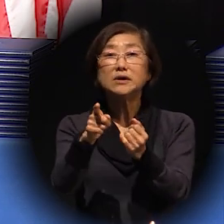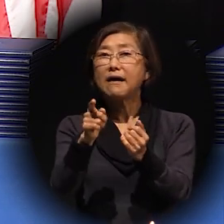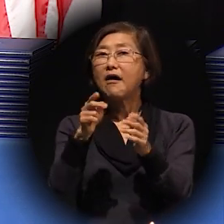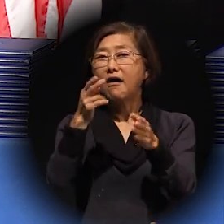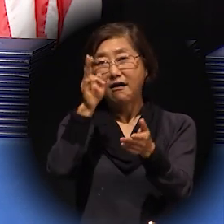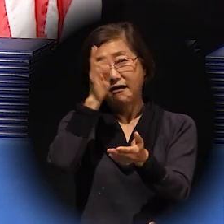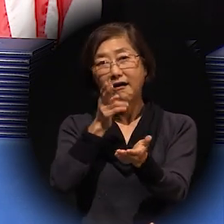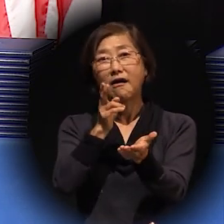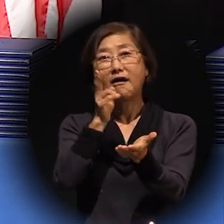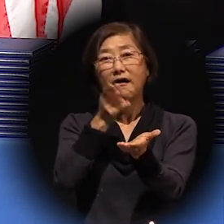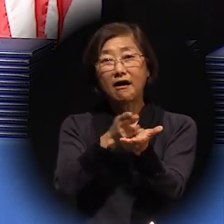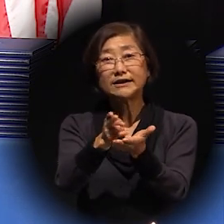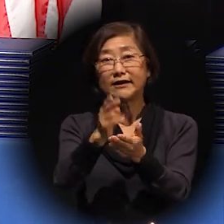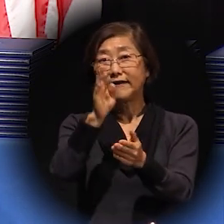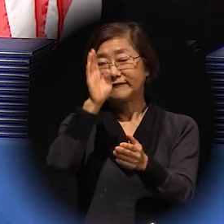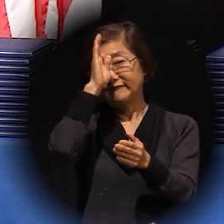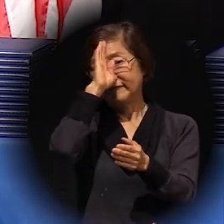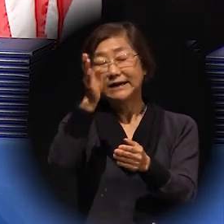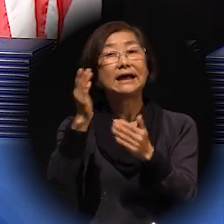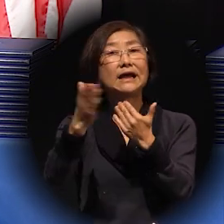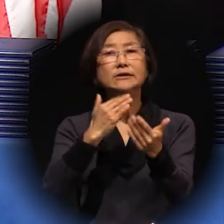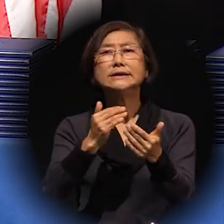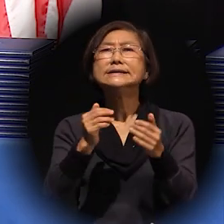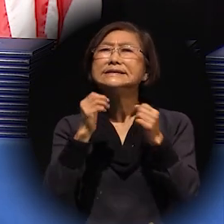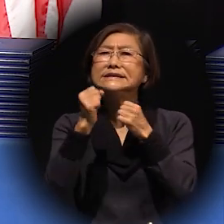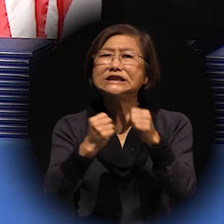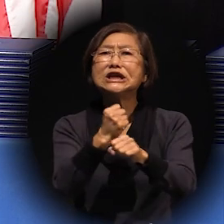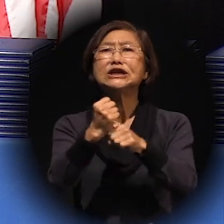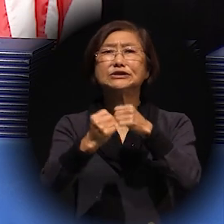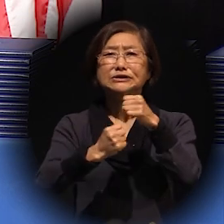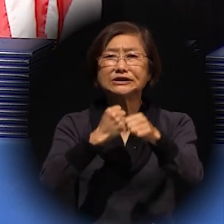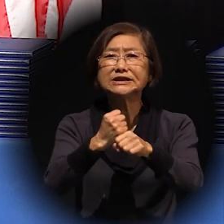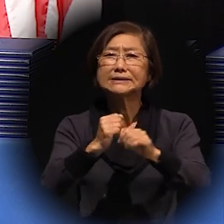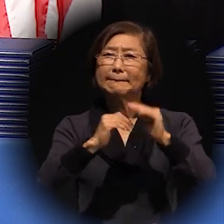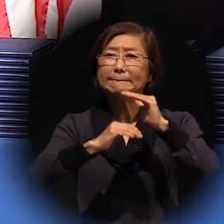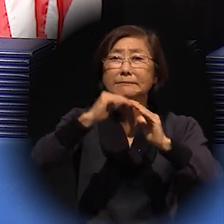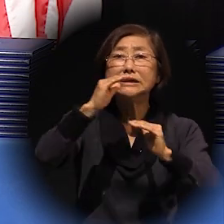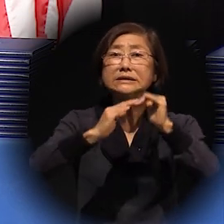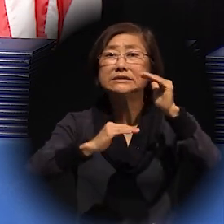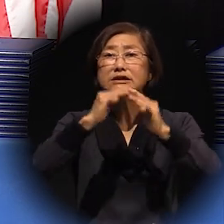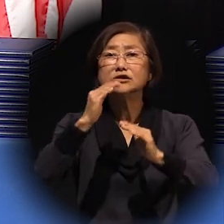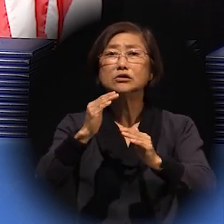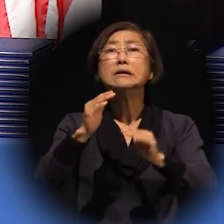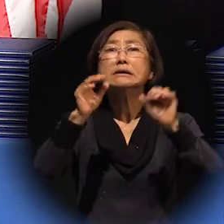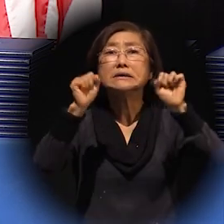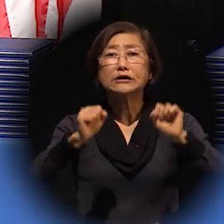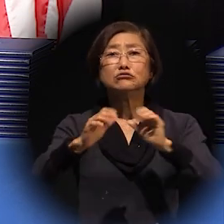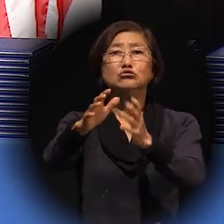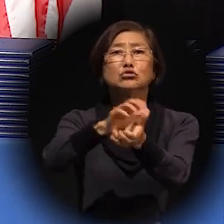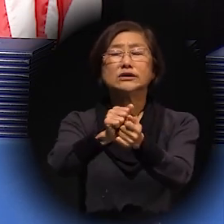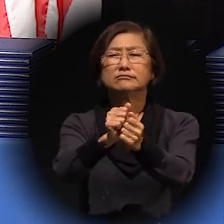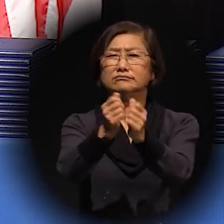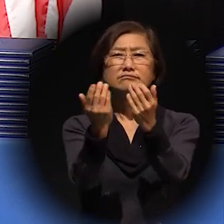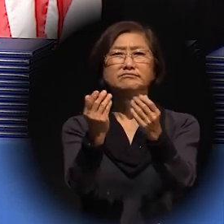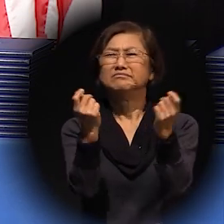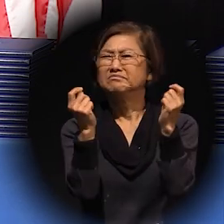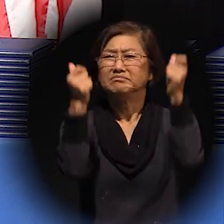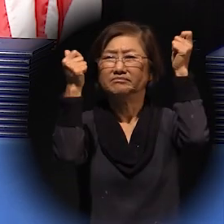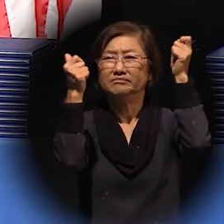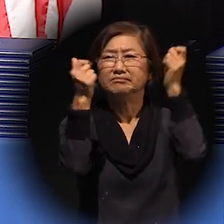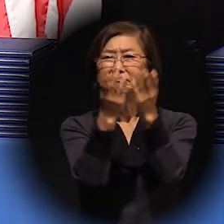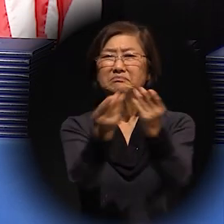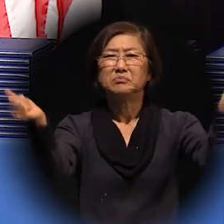anyway. What you spend years building, someone could destroy